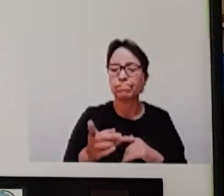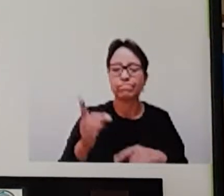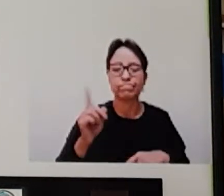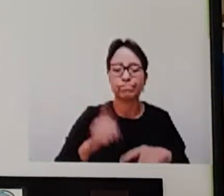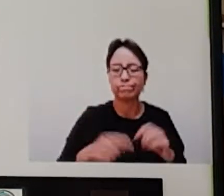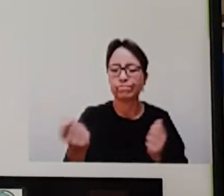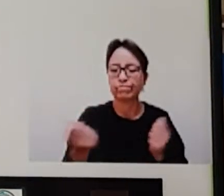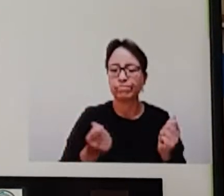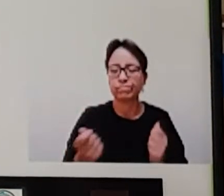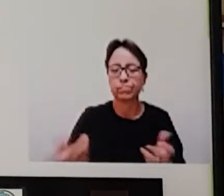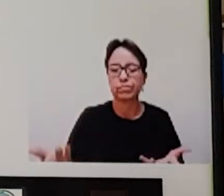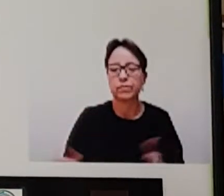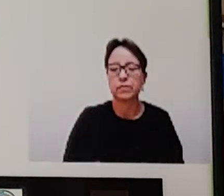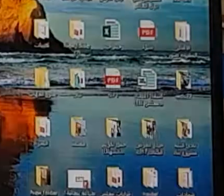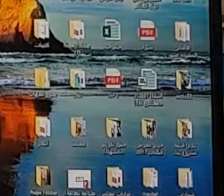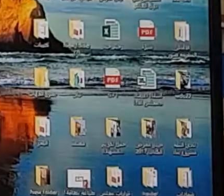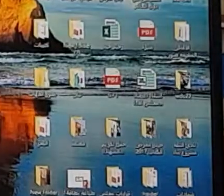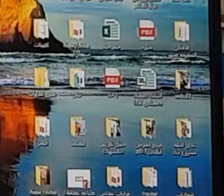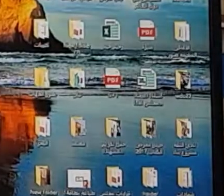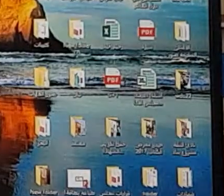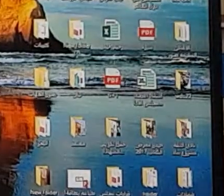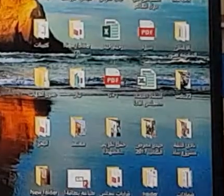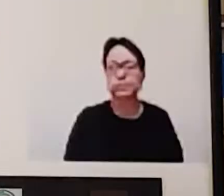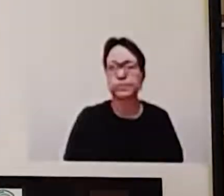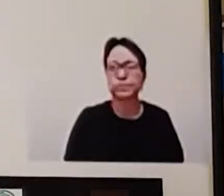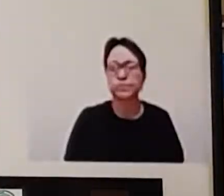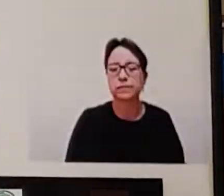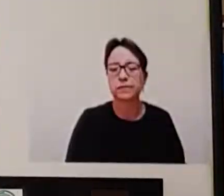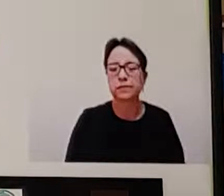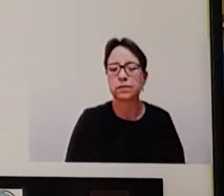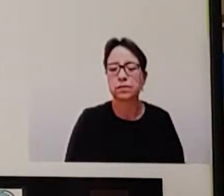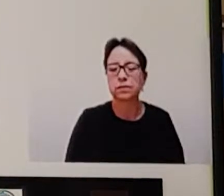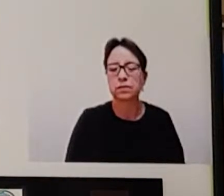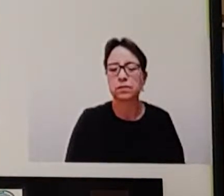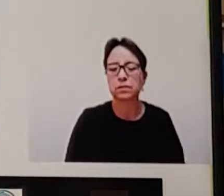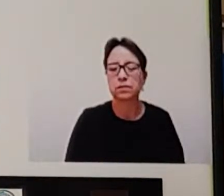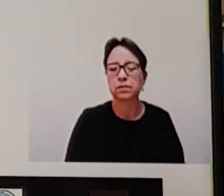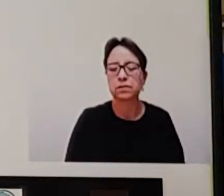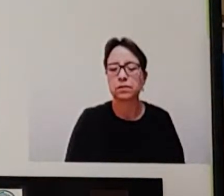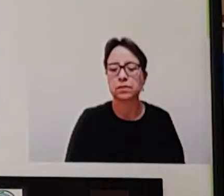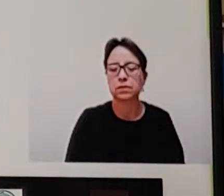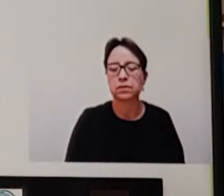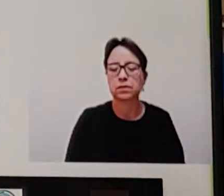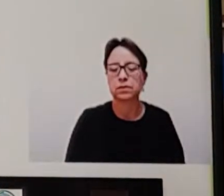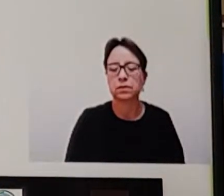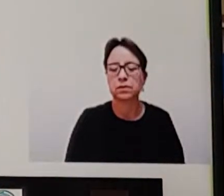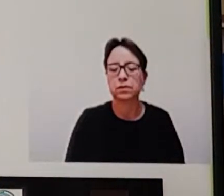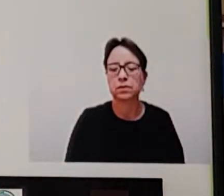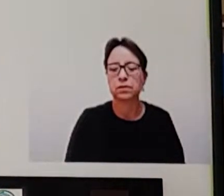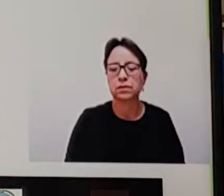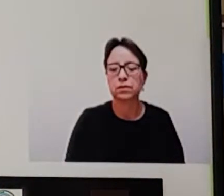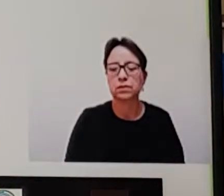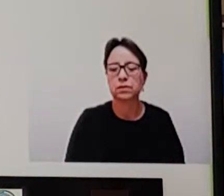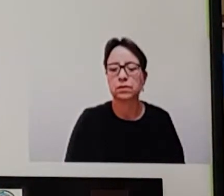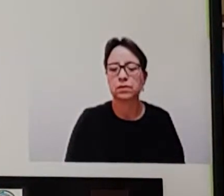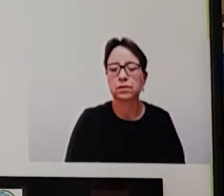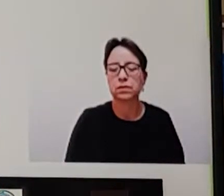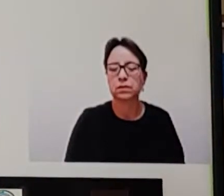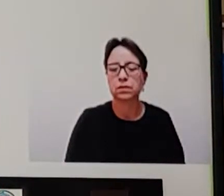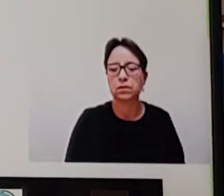Can you recheck? Yeah, I'm checking right now. It's not moving. Go to the corner, to